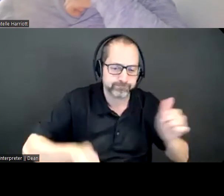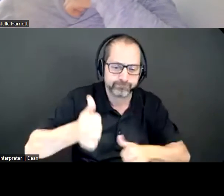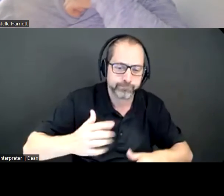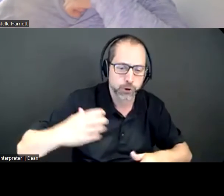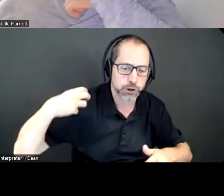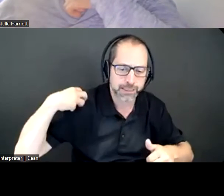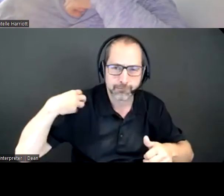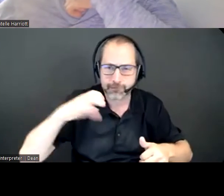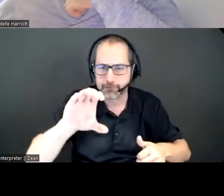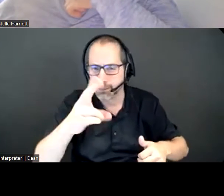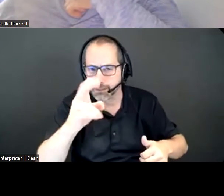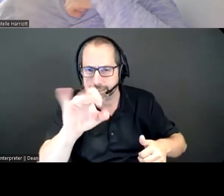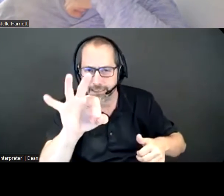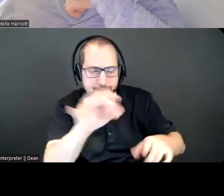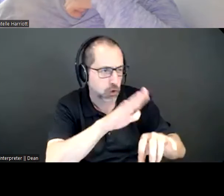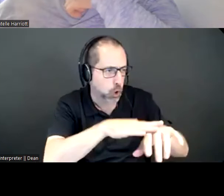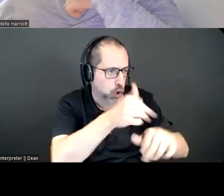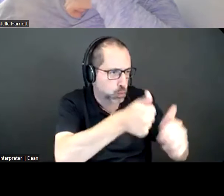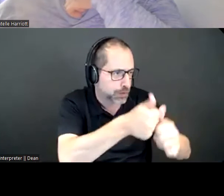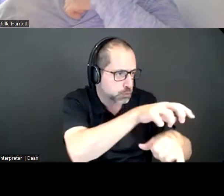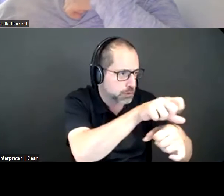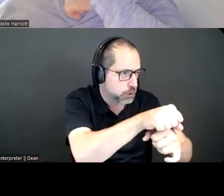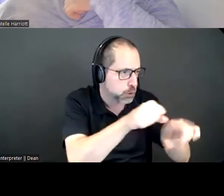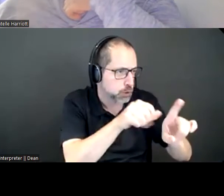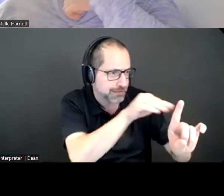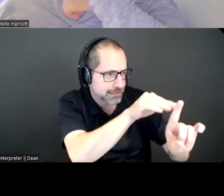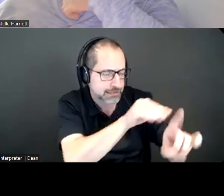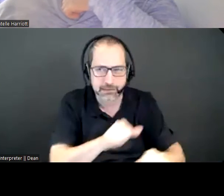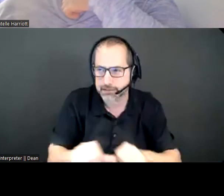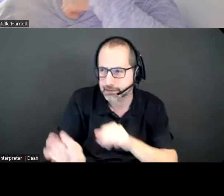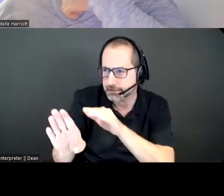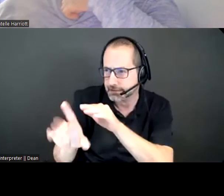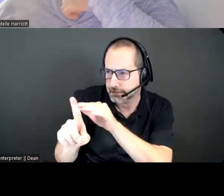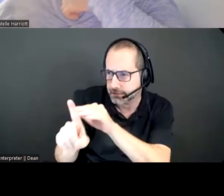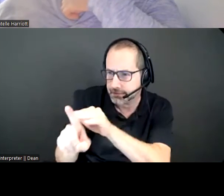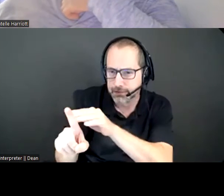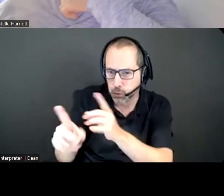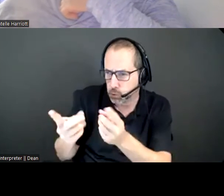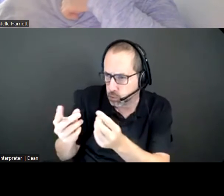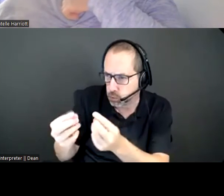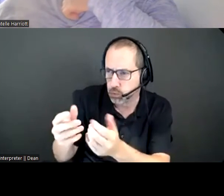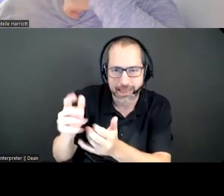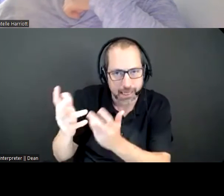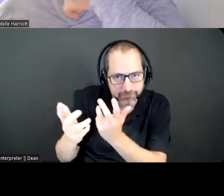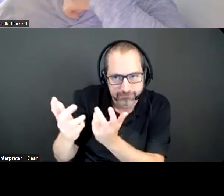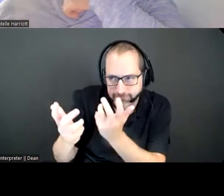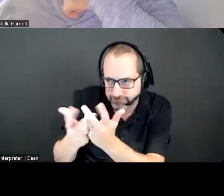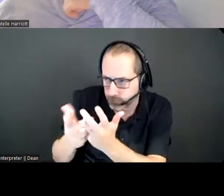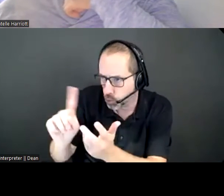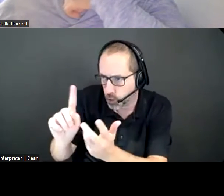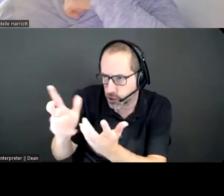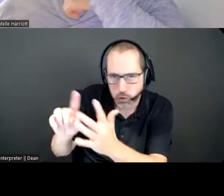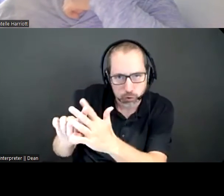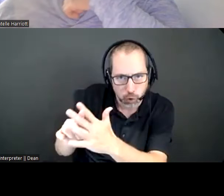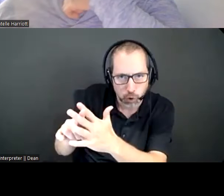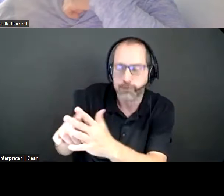on each reserve, and it's just meeting each to where they want to start from, and bringing